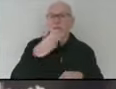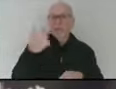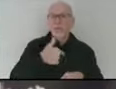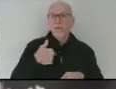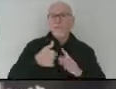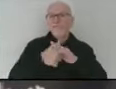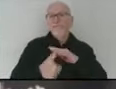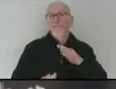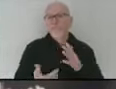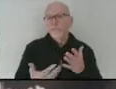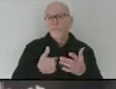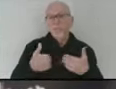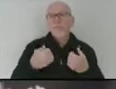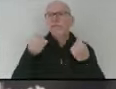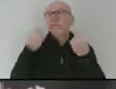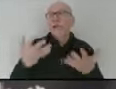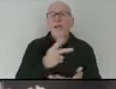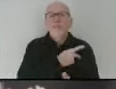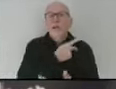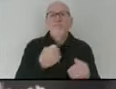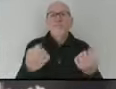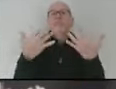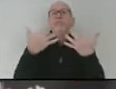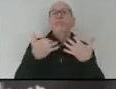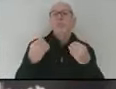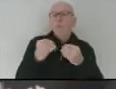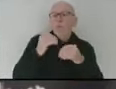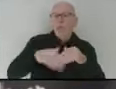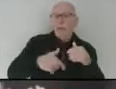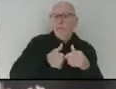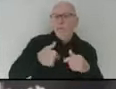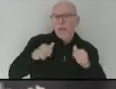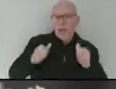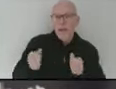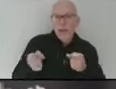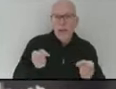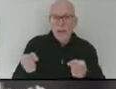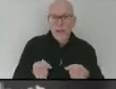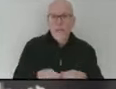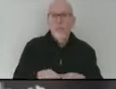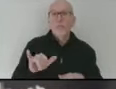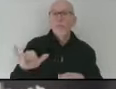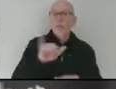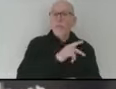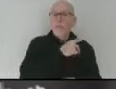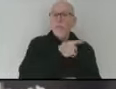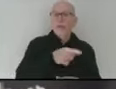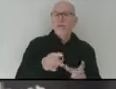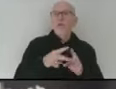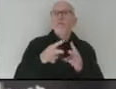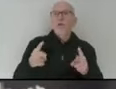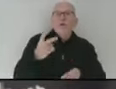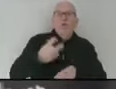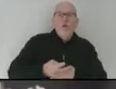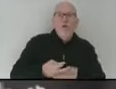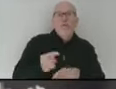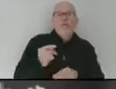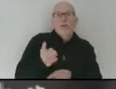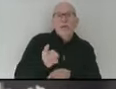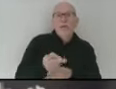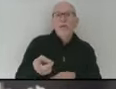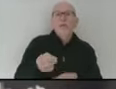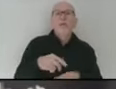have an abundance of patients, more than we can quite frankly handle right now. And these patients are very, very hard to take care of. Donning